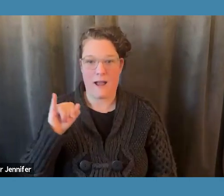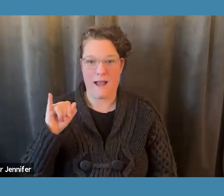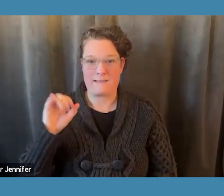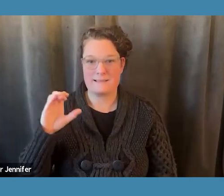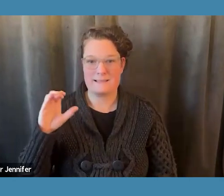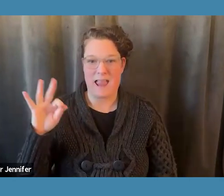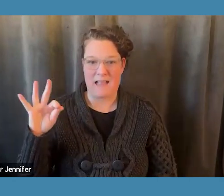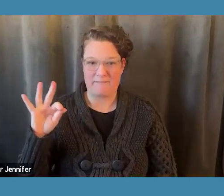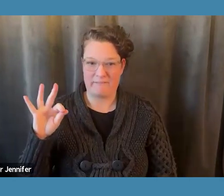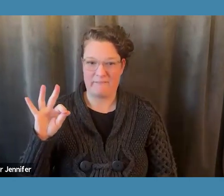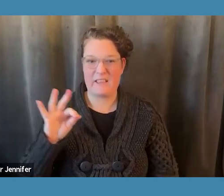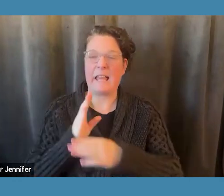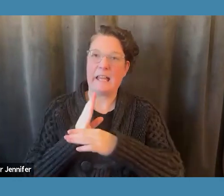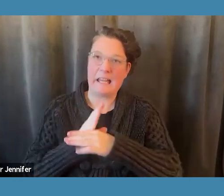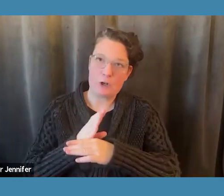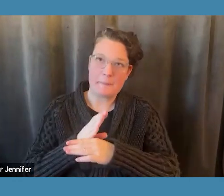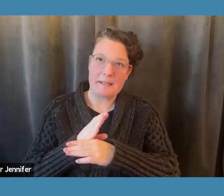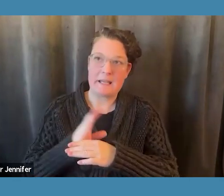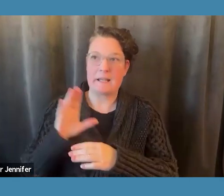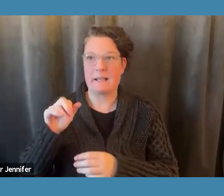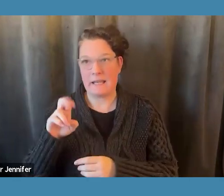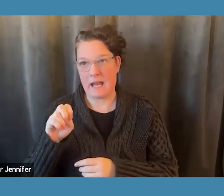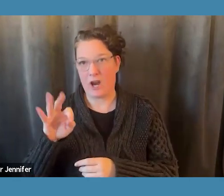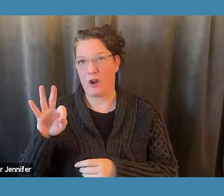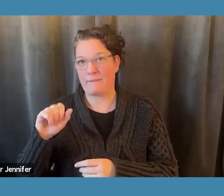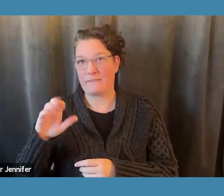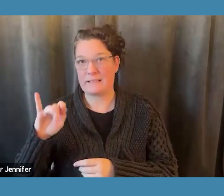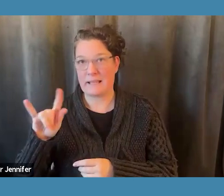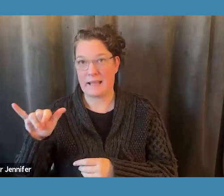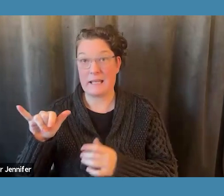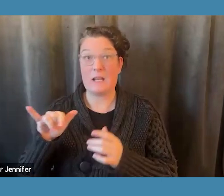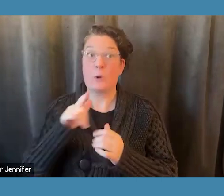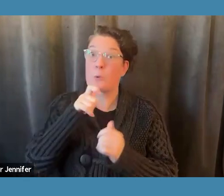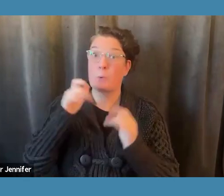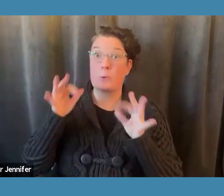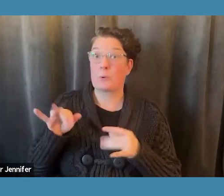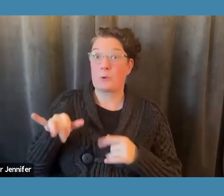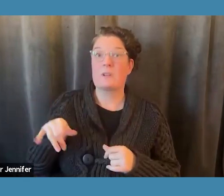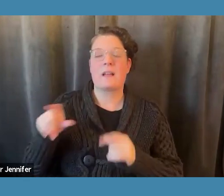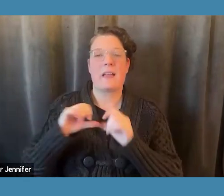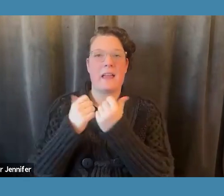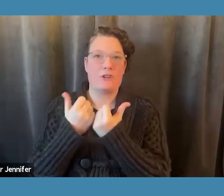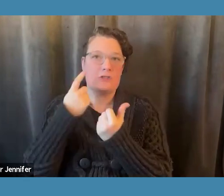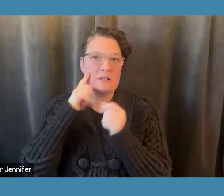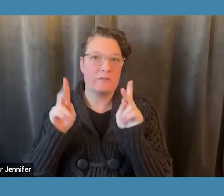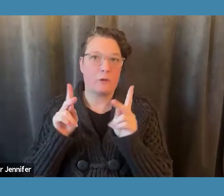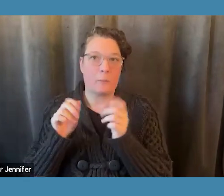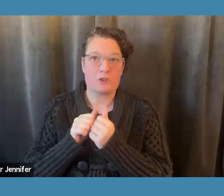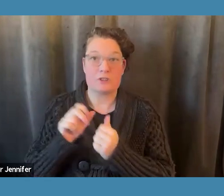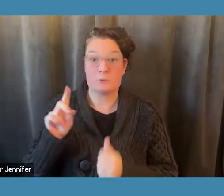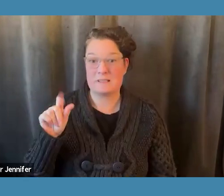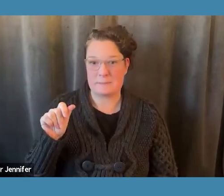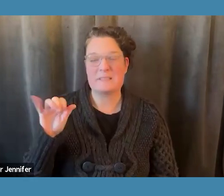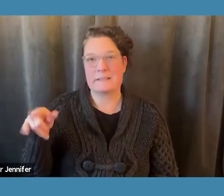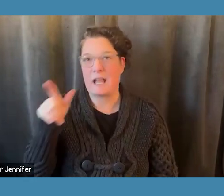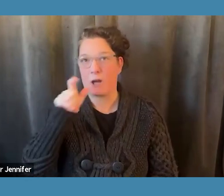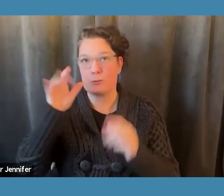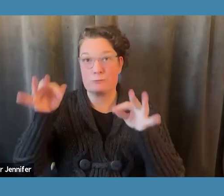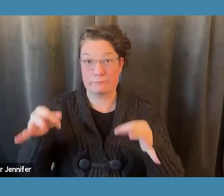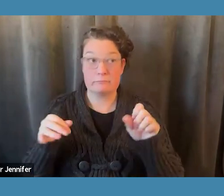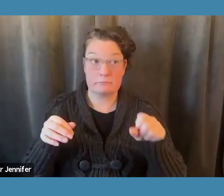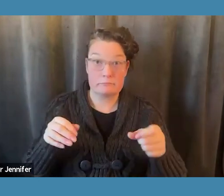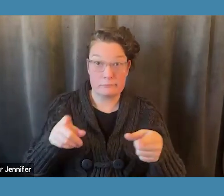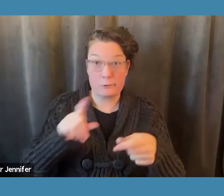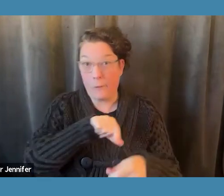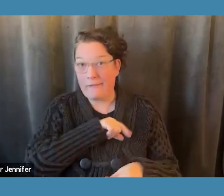So that determination on your level of care is made by the Agency for Persons with Disabilities. The